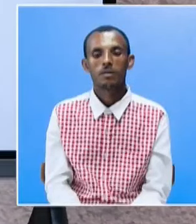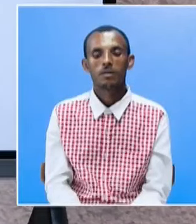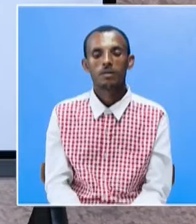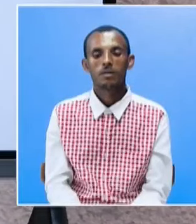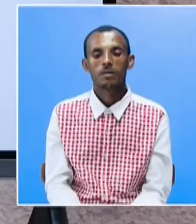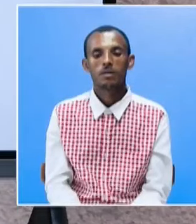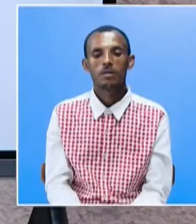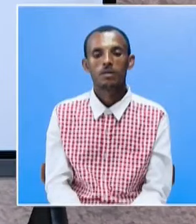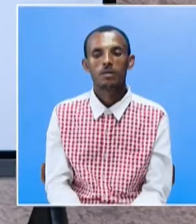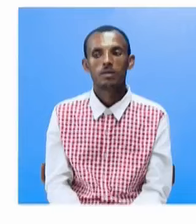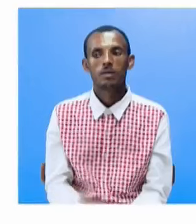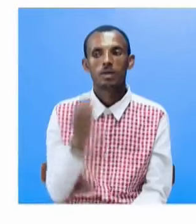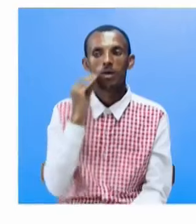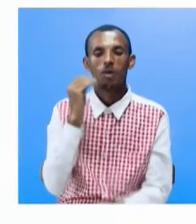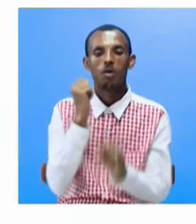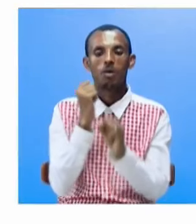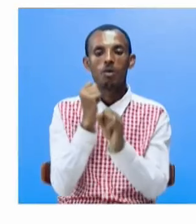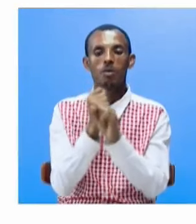Exercise.